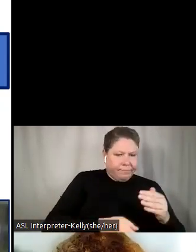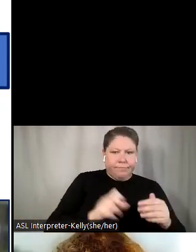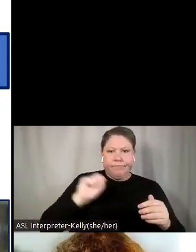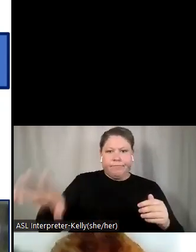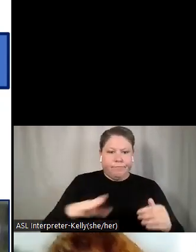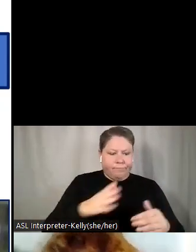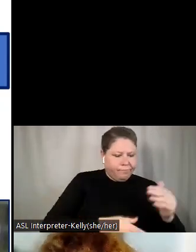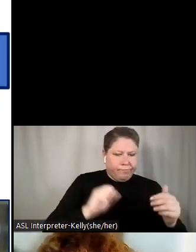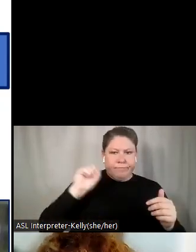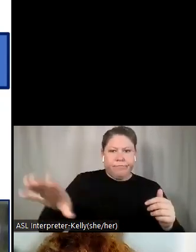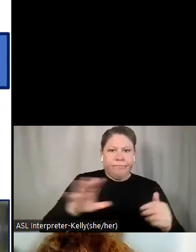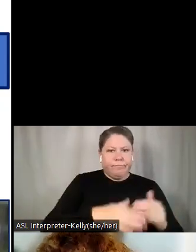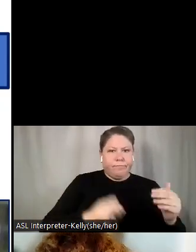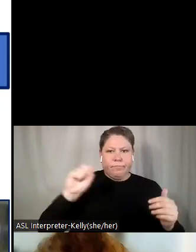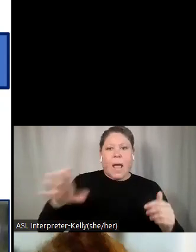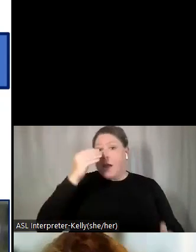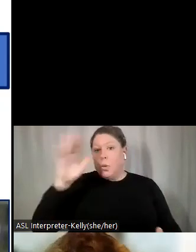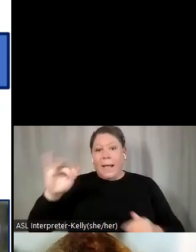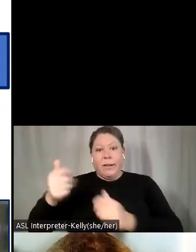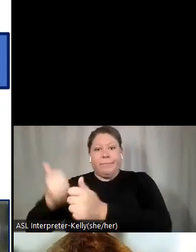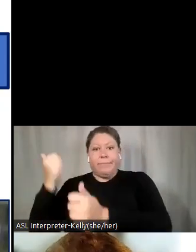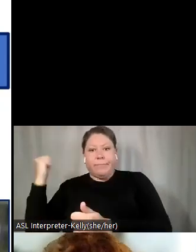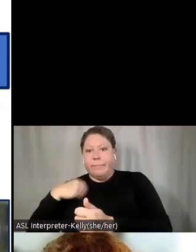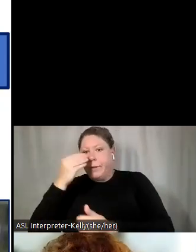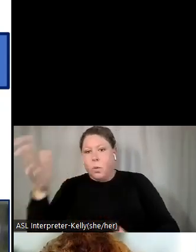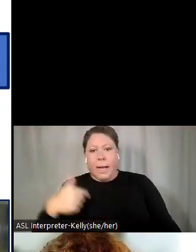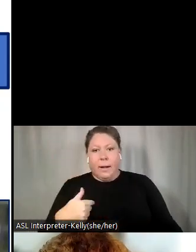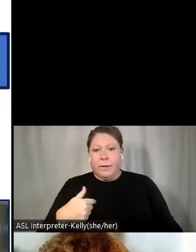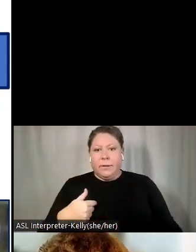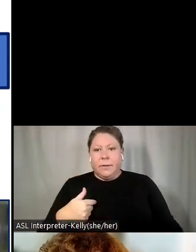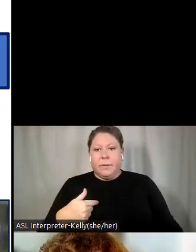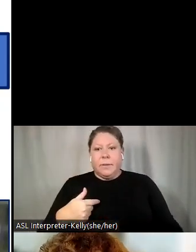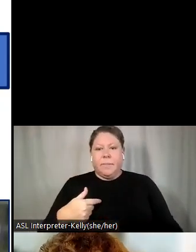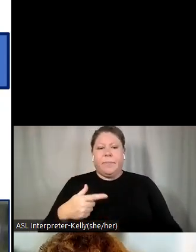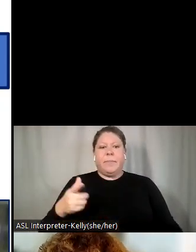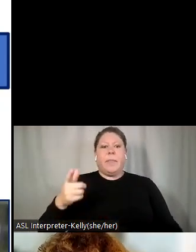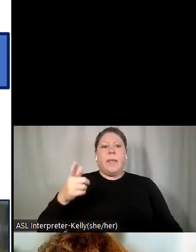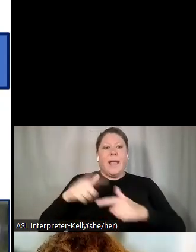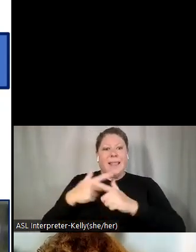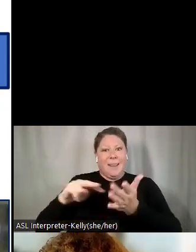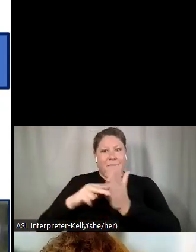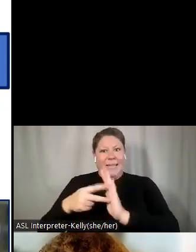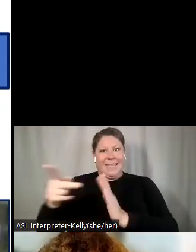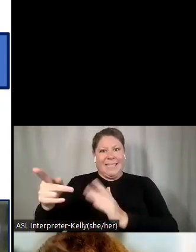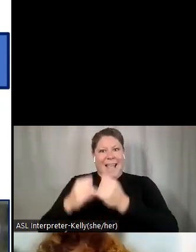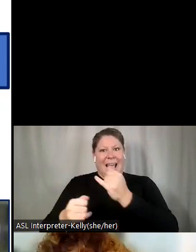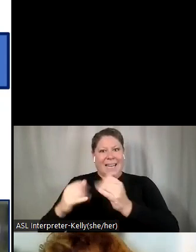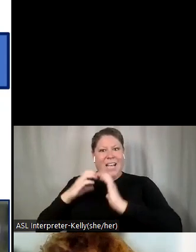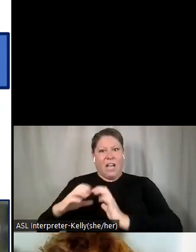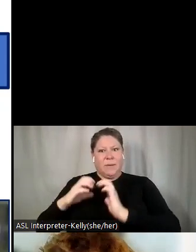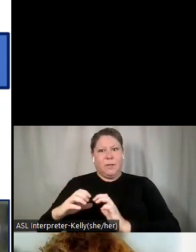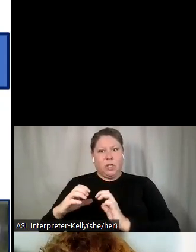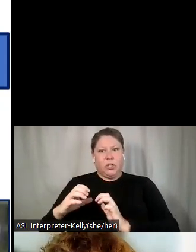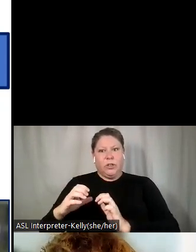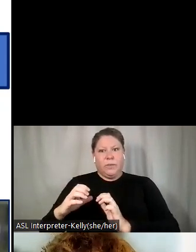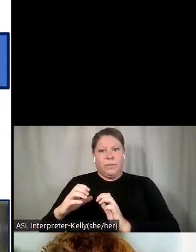to the very next step. And oftentimes our end customer has actually, this is one of the things that